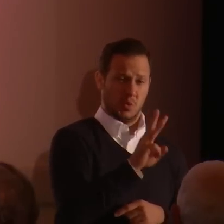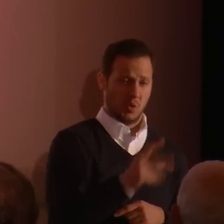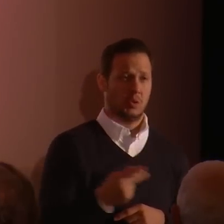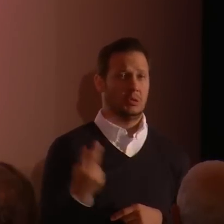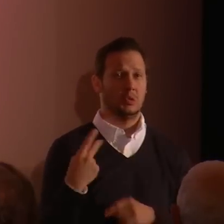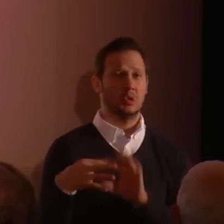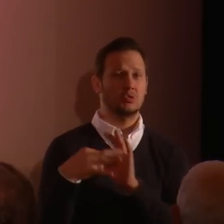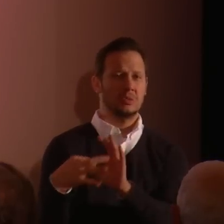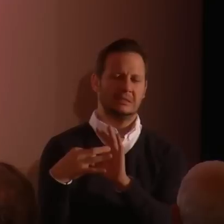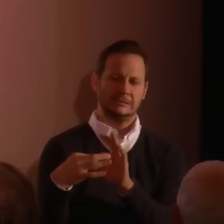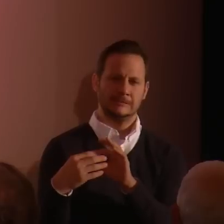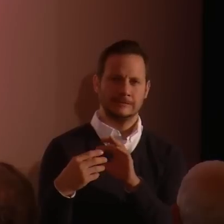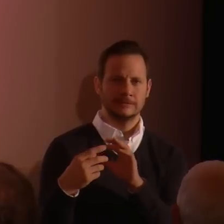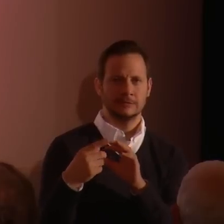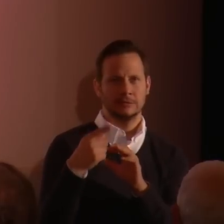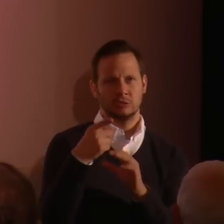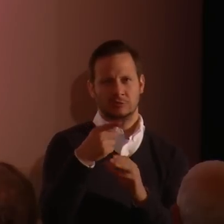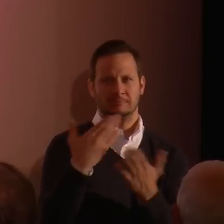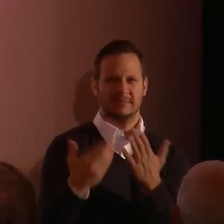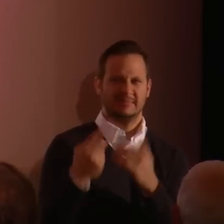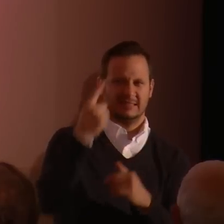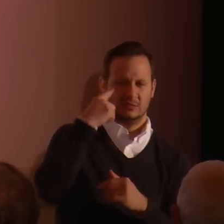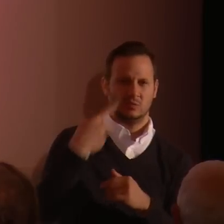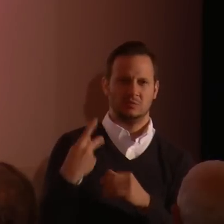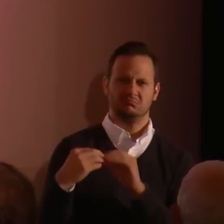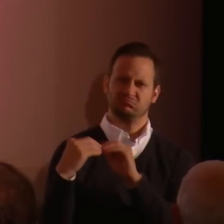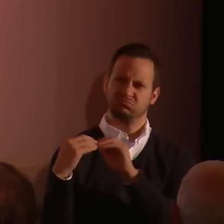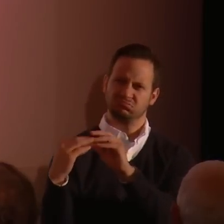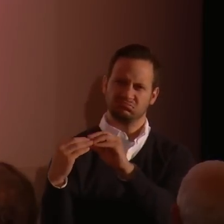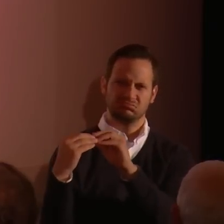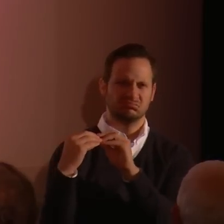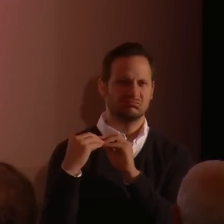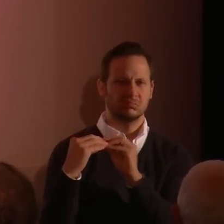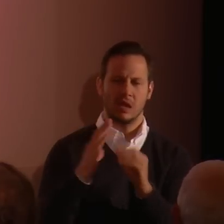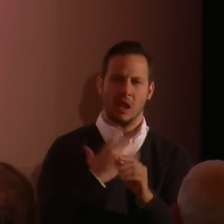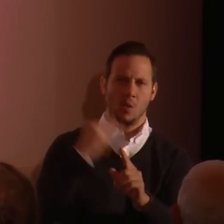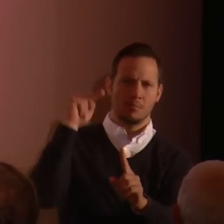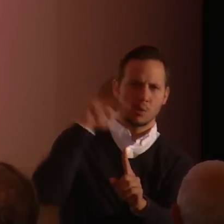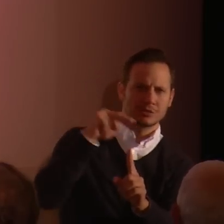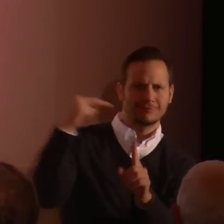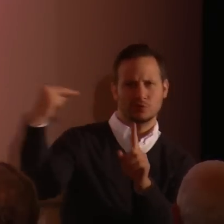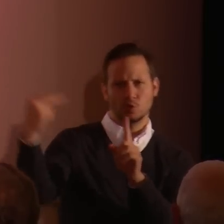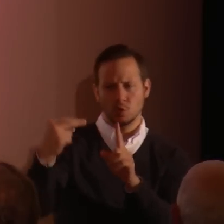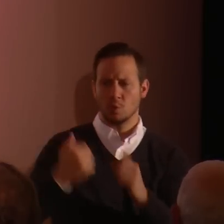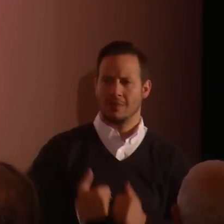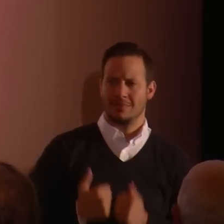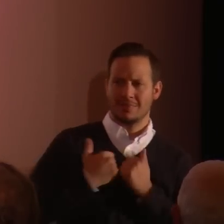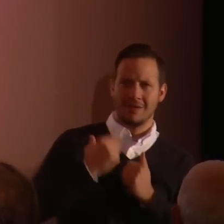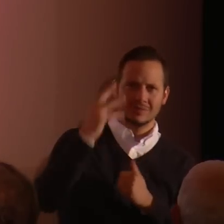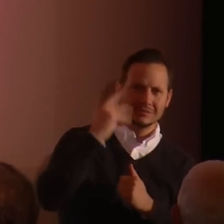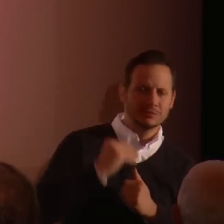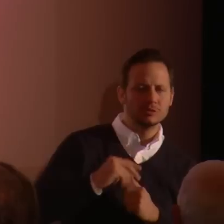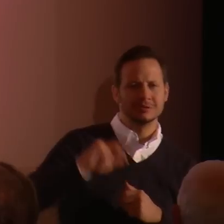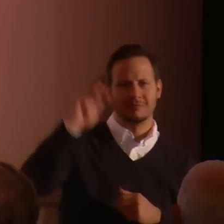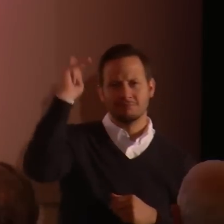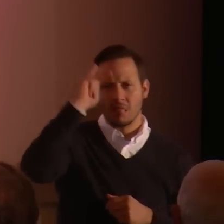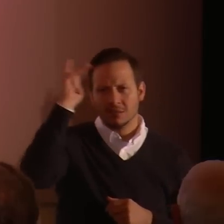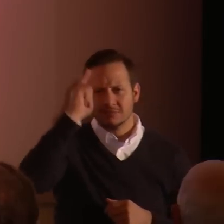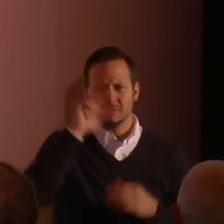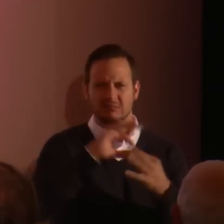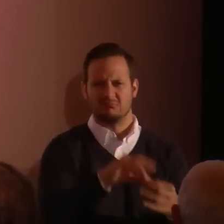as contemptuous at best. Our points of view, our life experiences, our philosophies on the